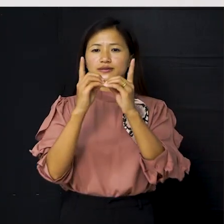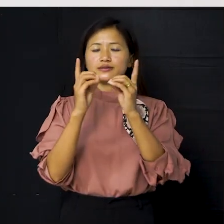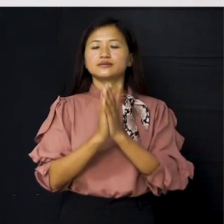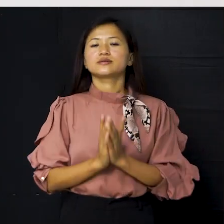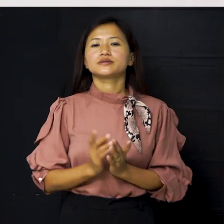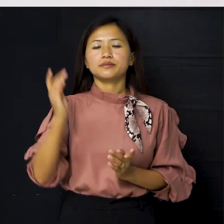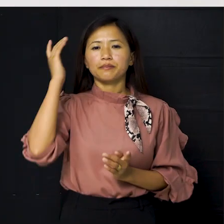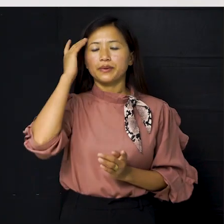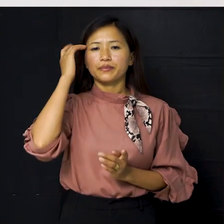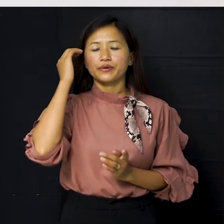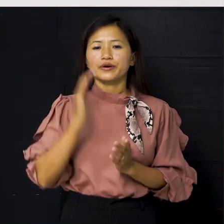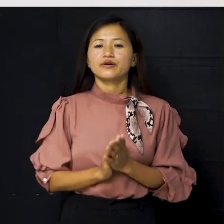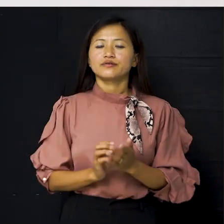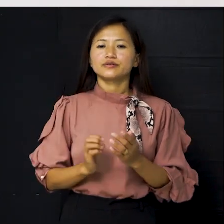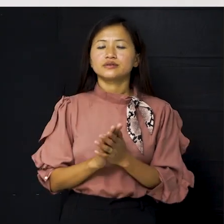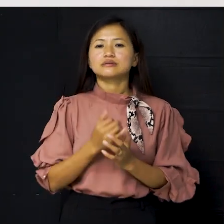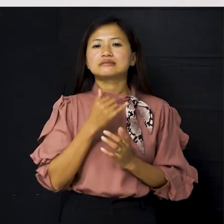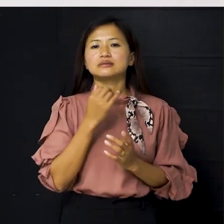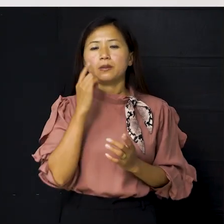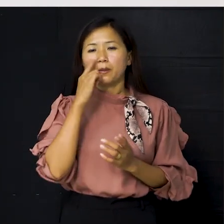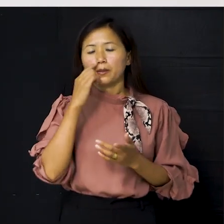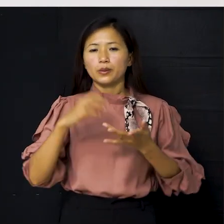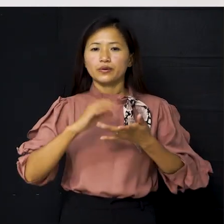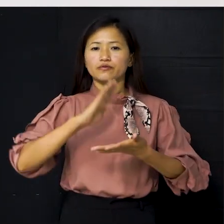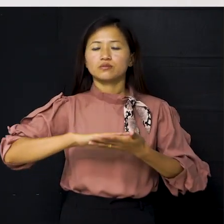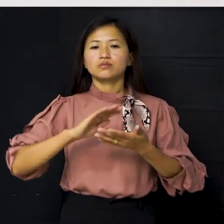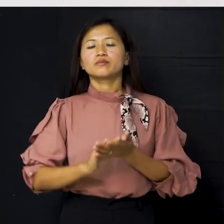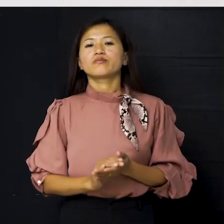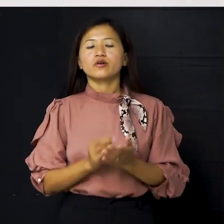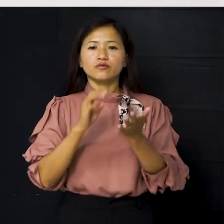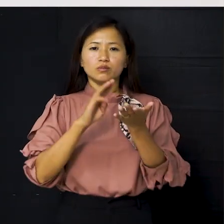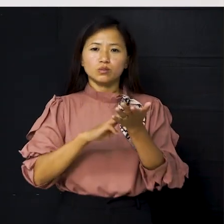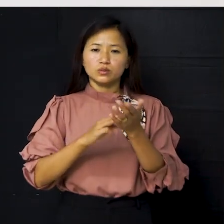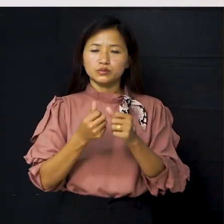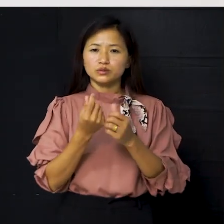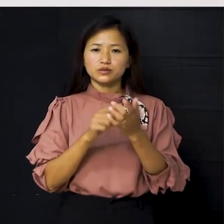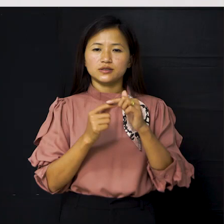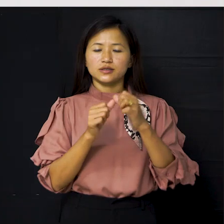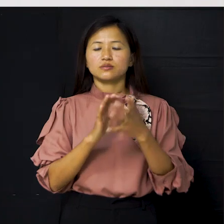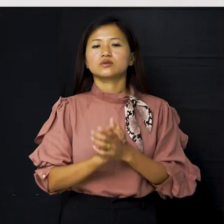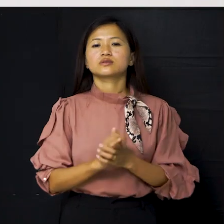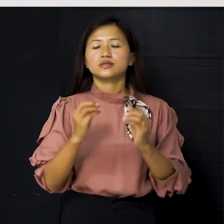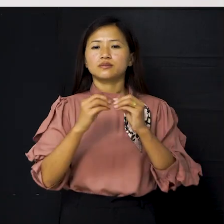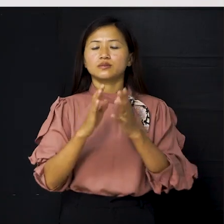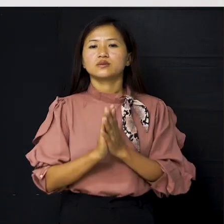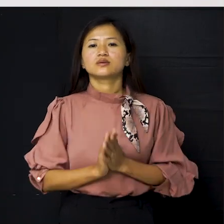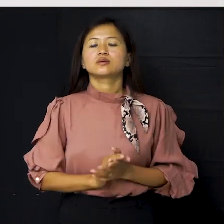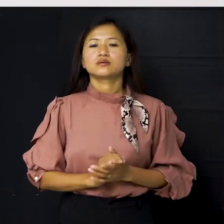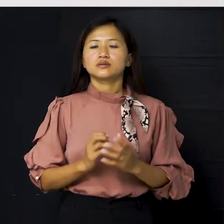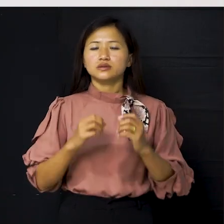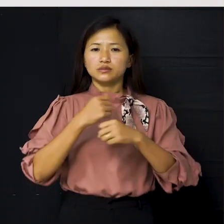in memory of his wife, Mumtaz Mahal. And this Taj Mahal has been considered as one of